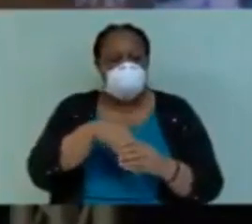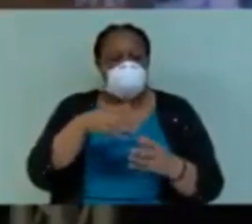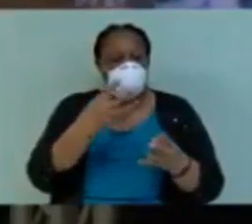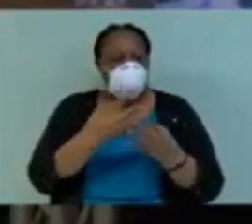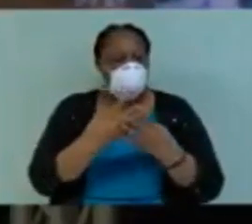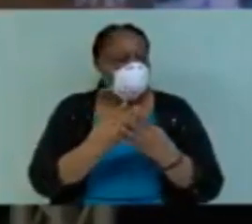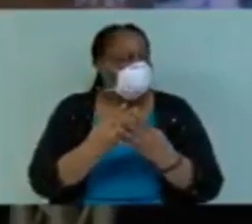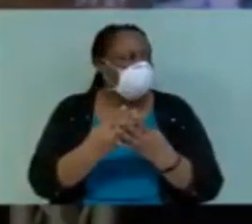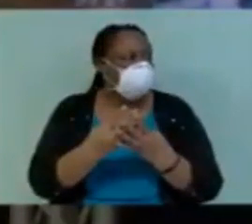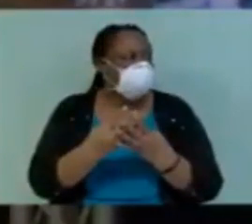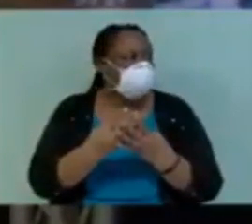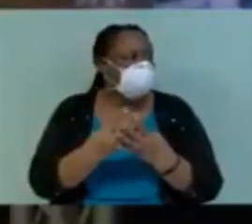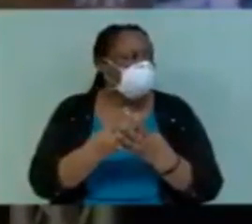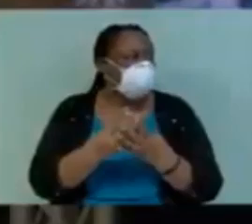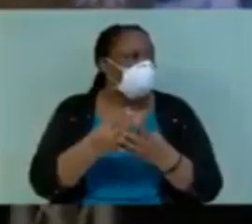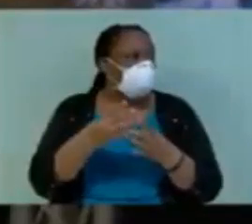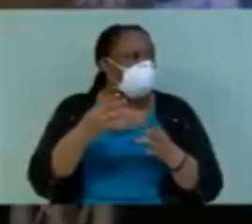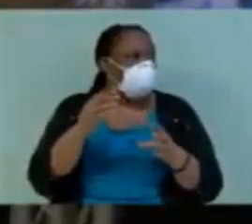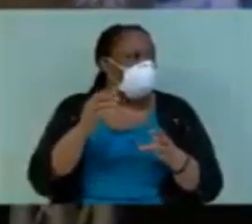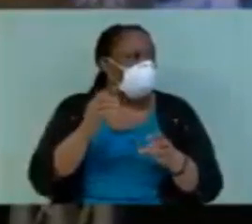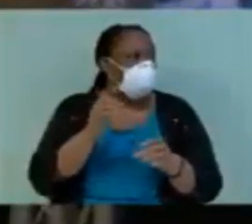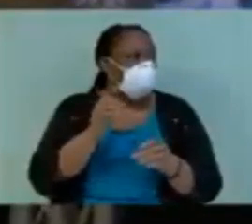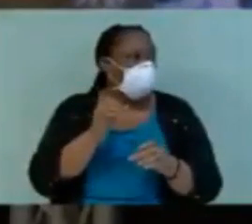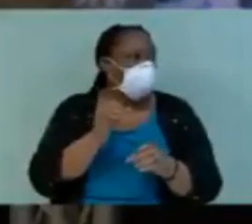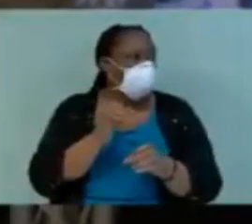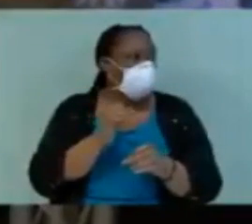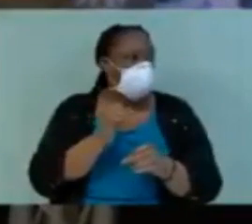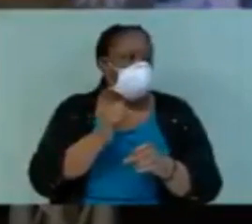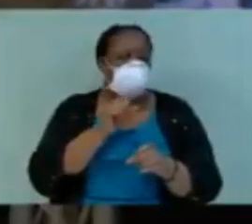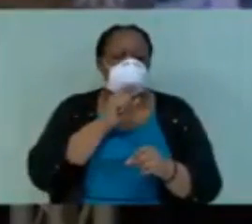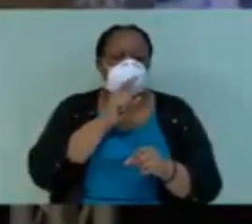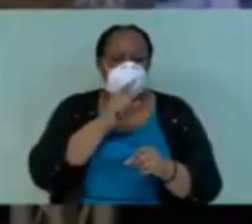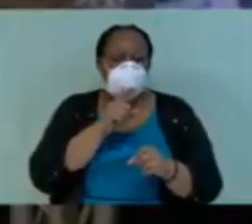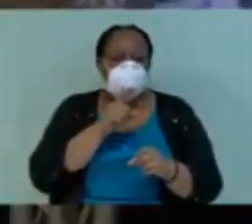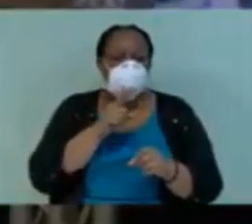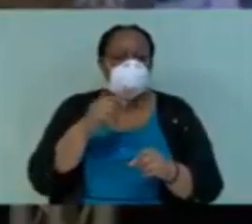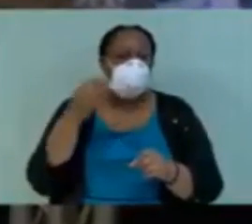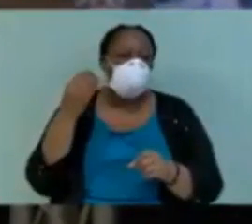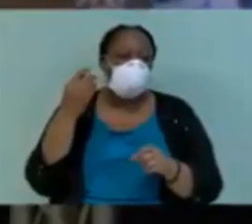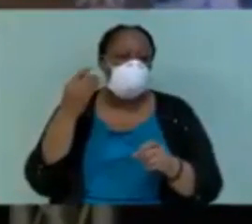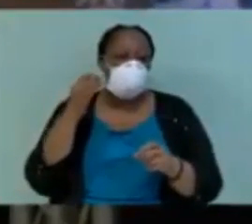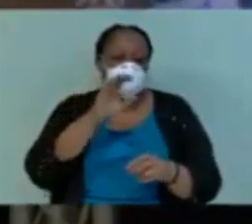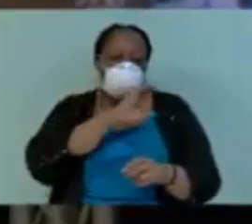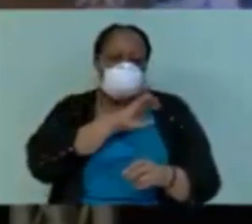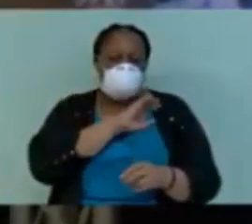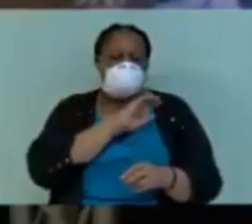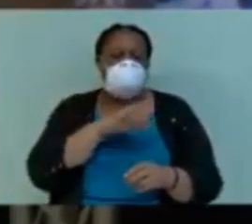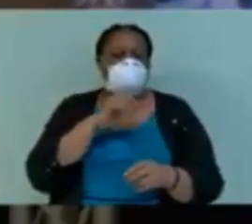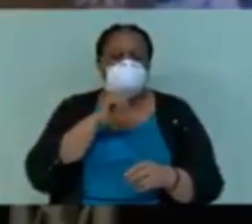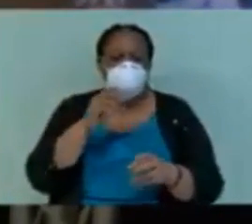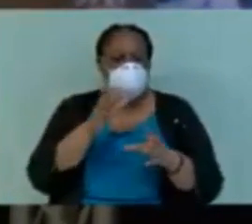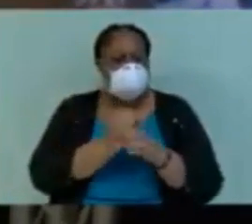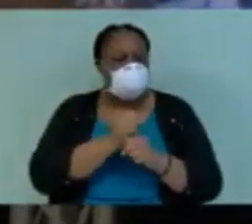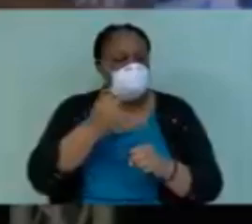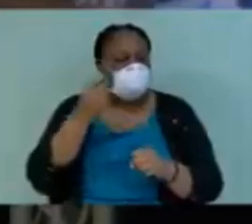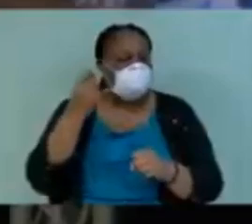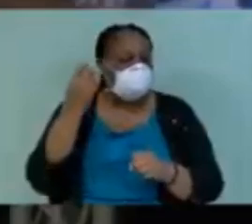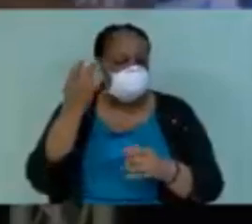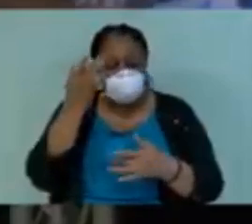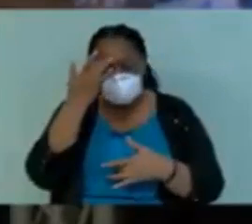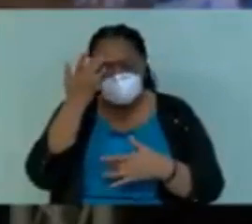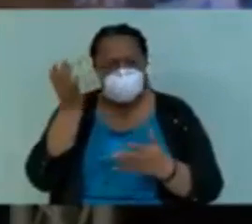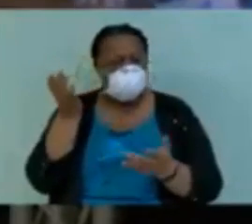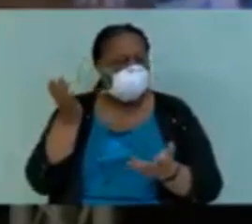or prisons as a part of the fight against the COVID-19 virus. In our discussions with the various standing